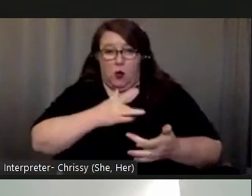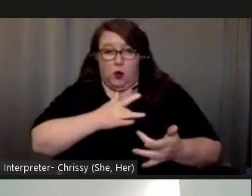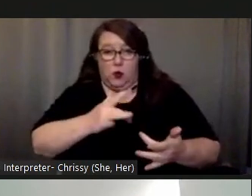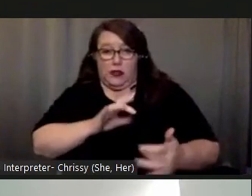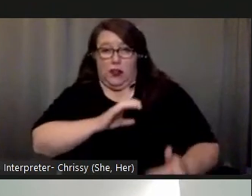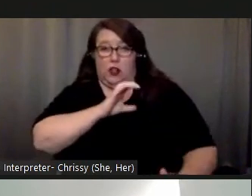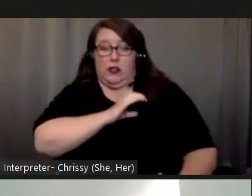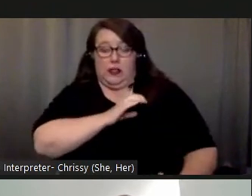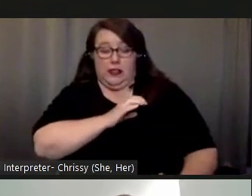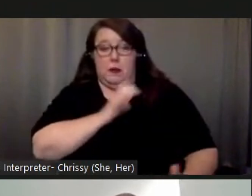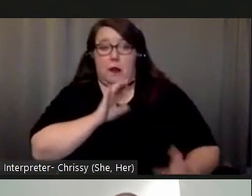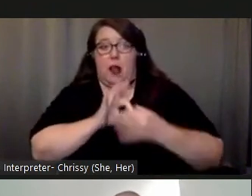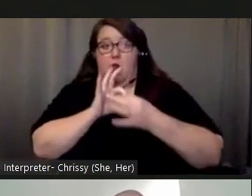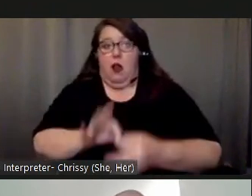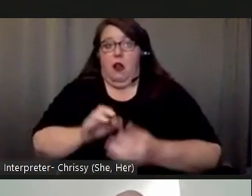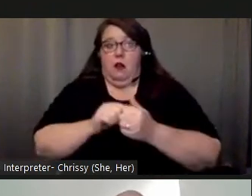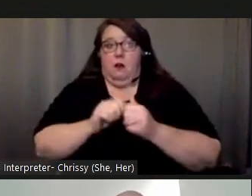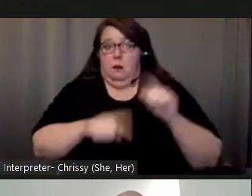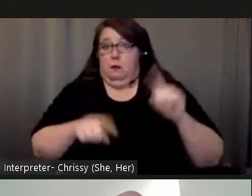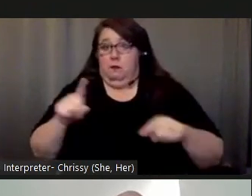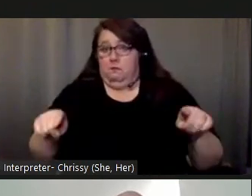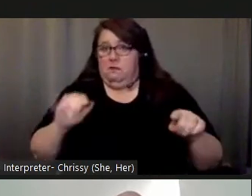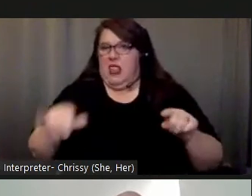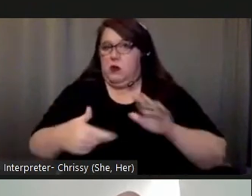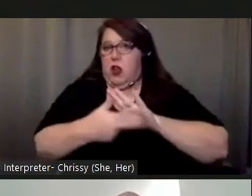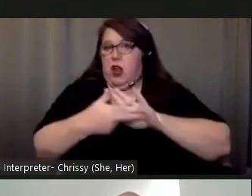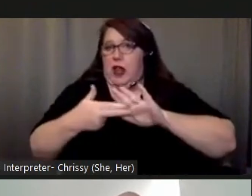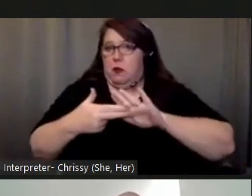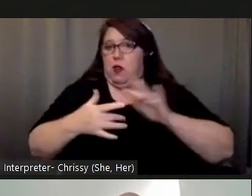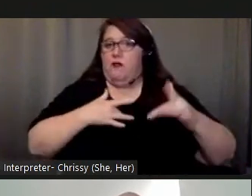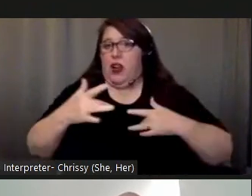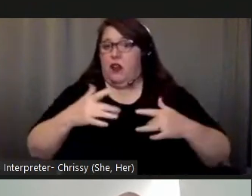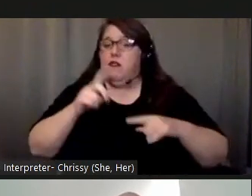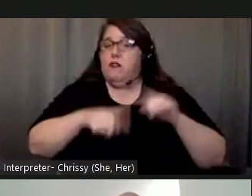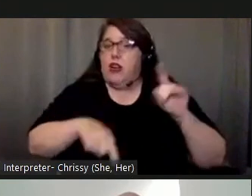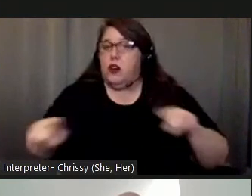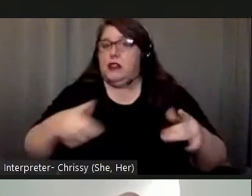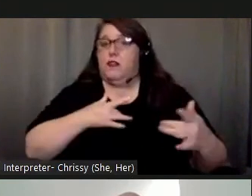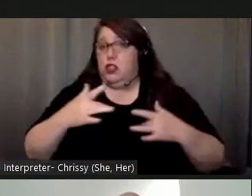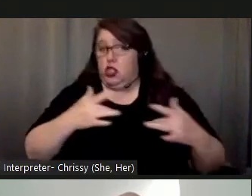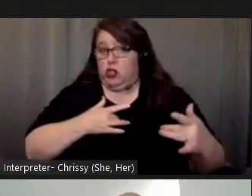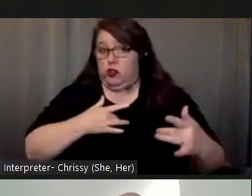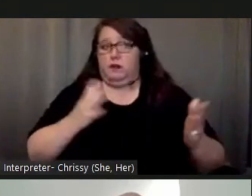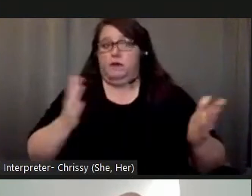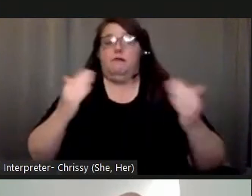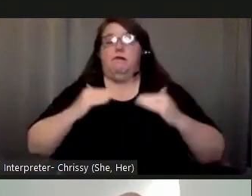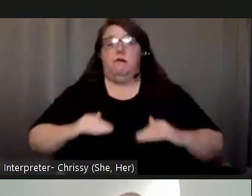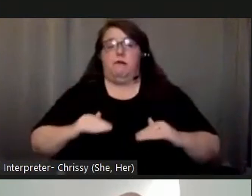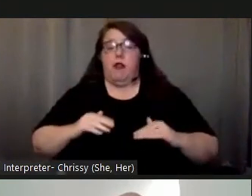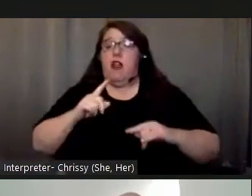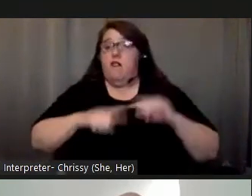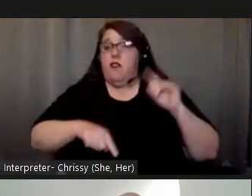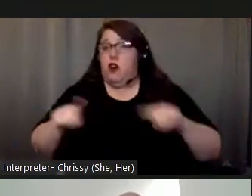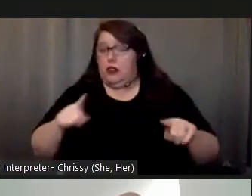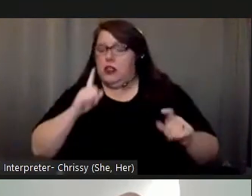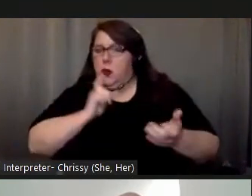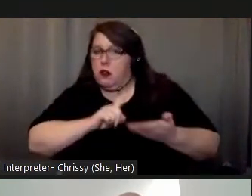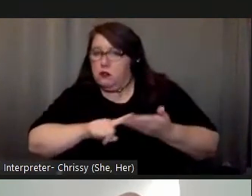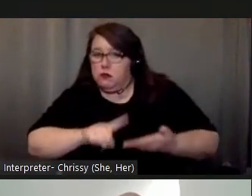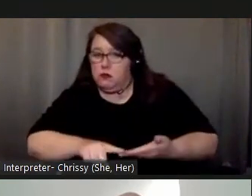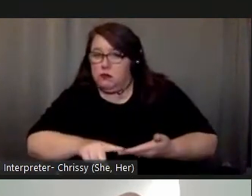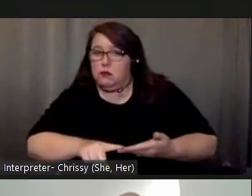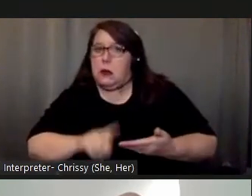characteristics might be associated with these variants, that's when they're labeled variants of concern. On the other hand, variants under investigation are these variants that do